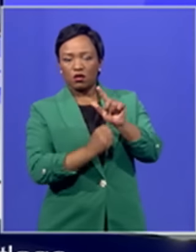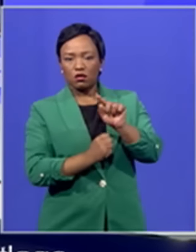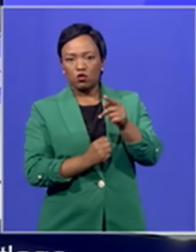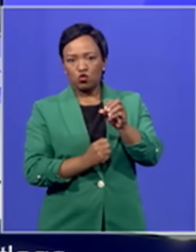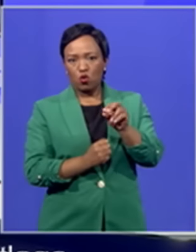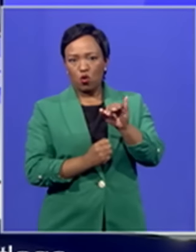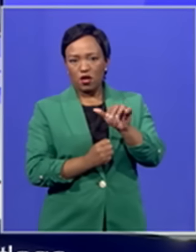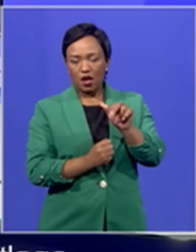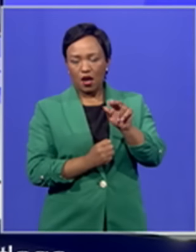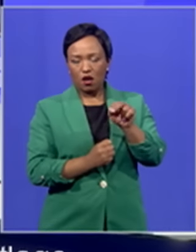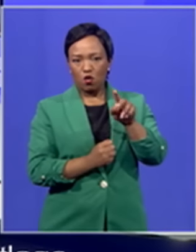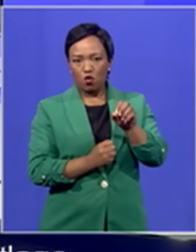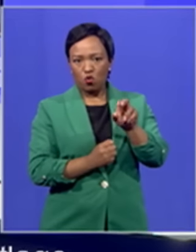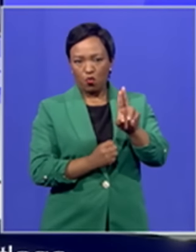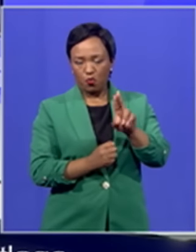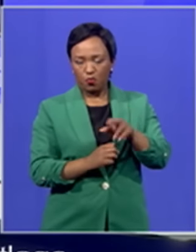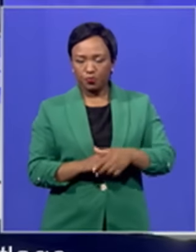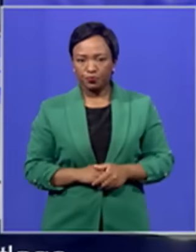yeo e ditšego ka Waterval.